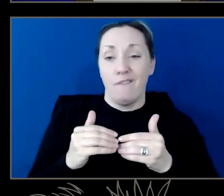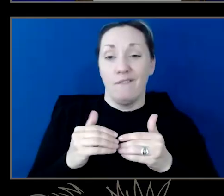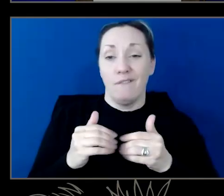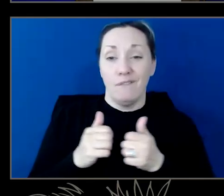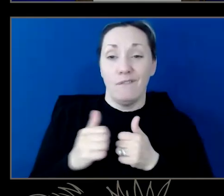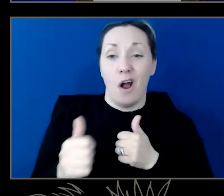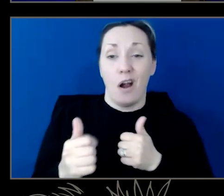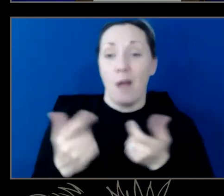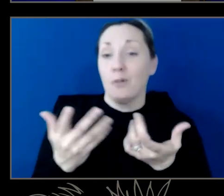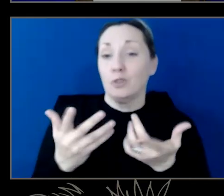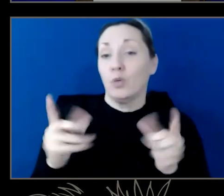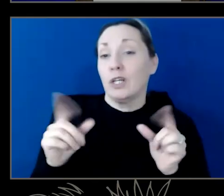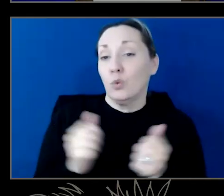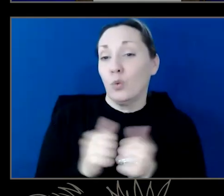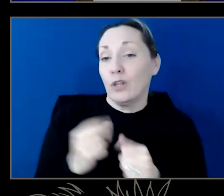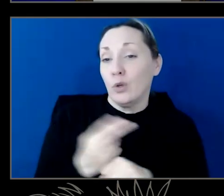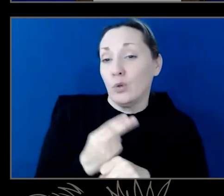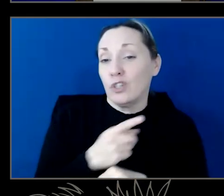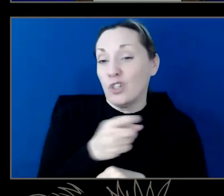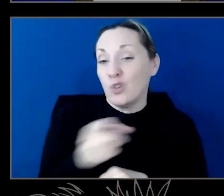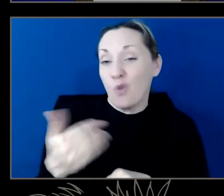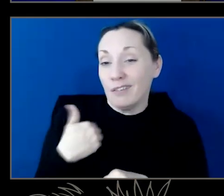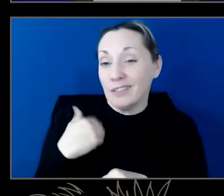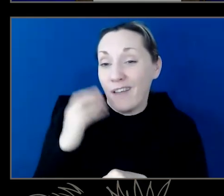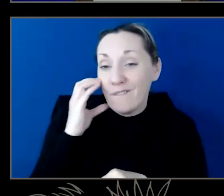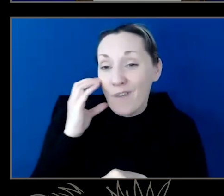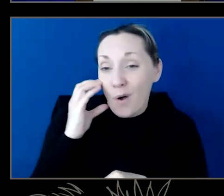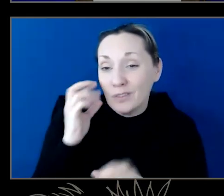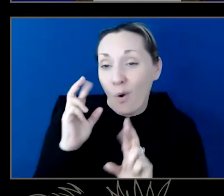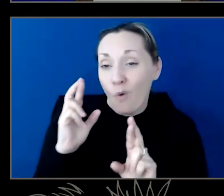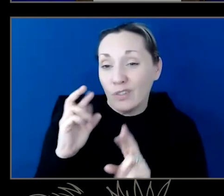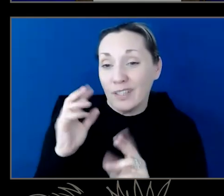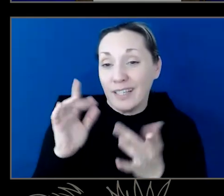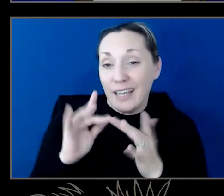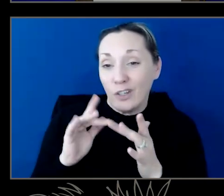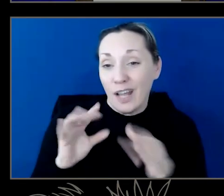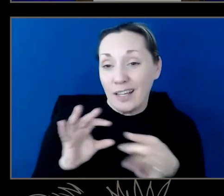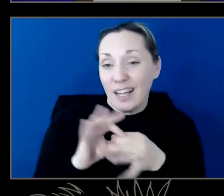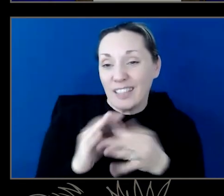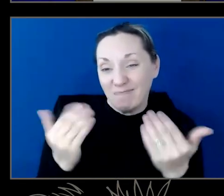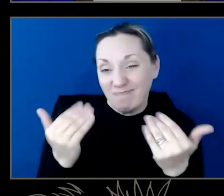And since you all have phones and hopefully internet connection, we're going to try it together.